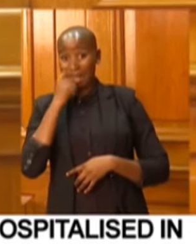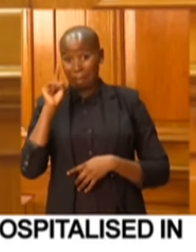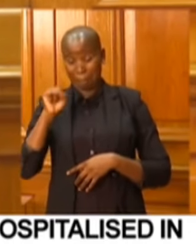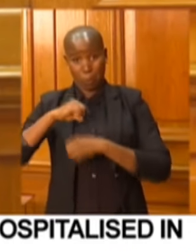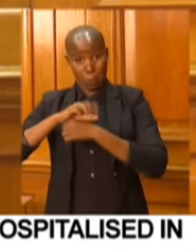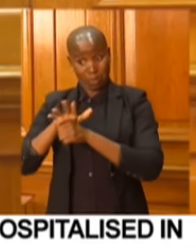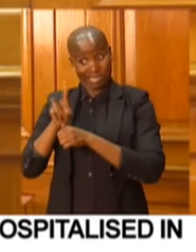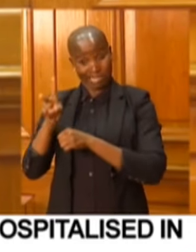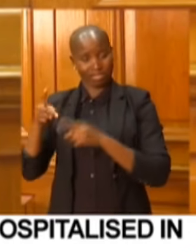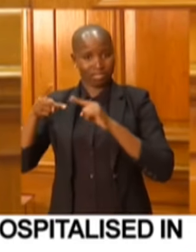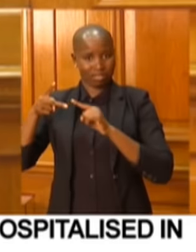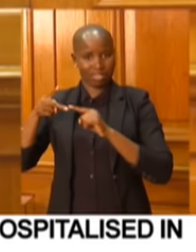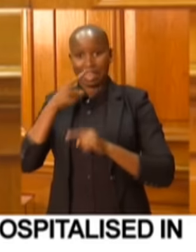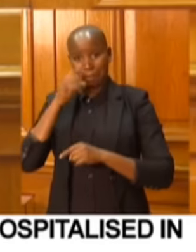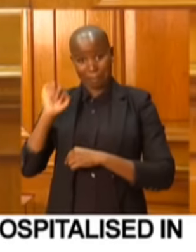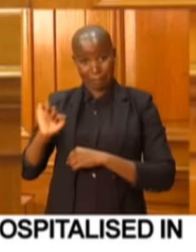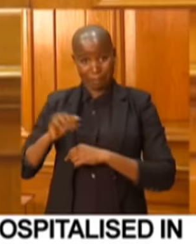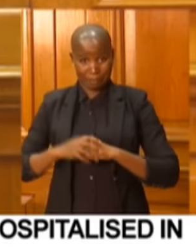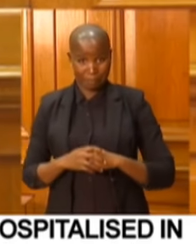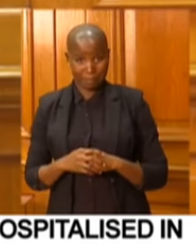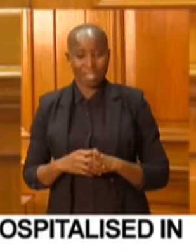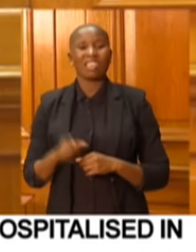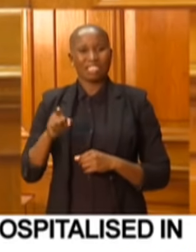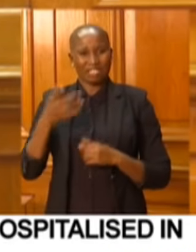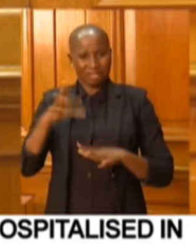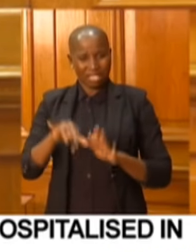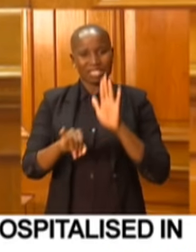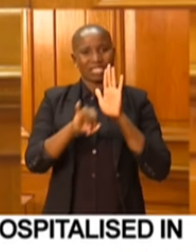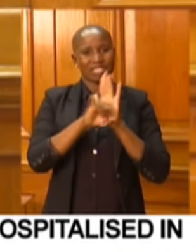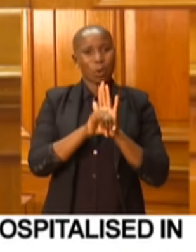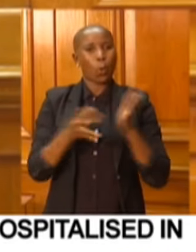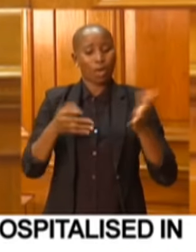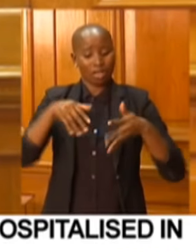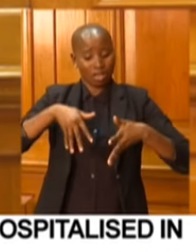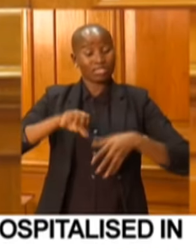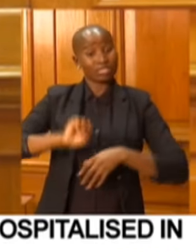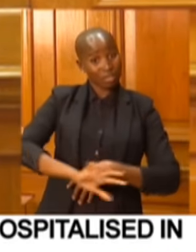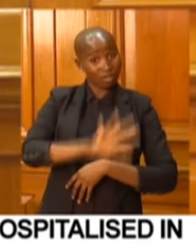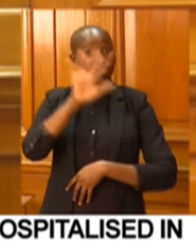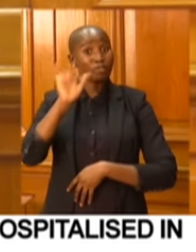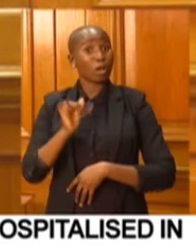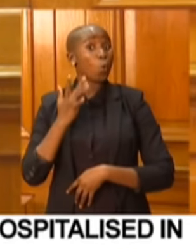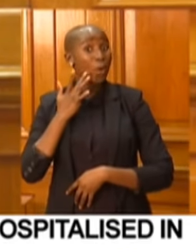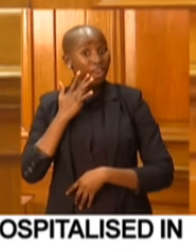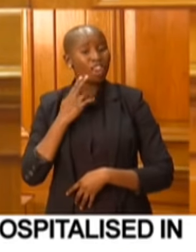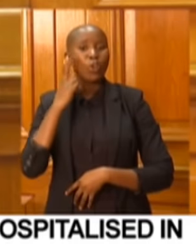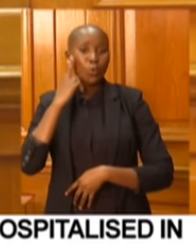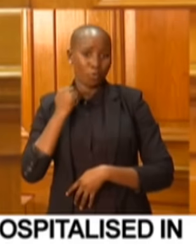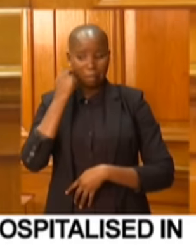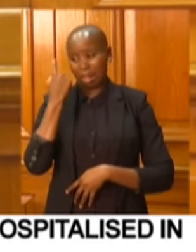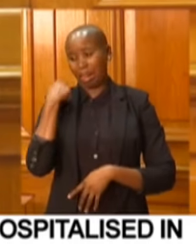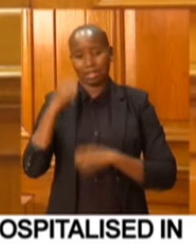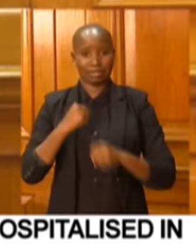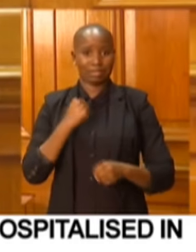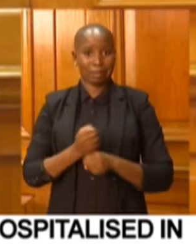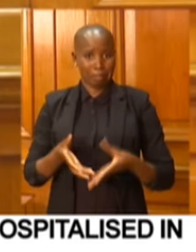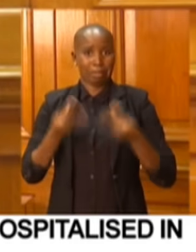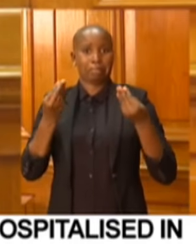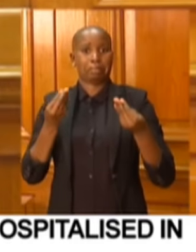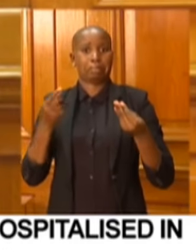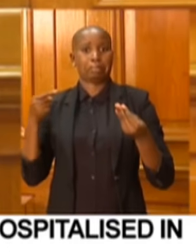This variant was first identified in South Africa in November of last year. We do know